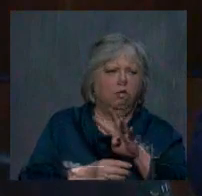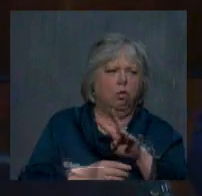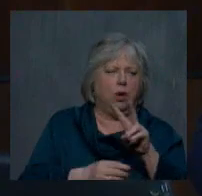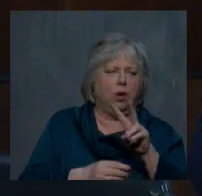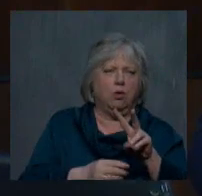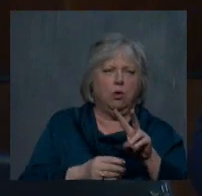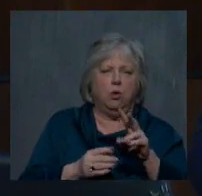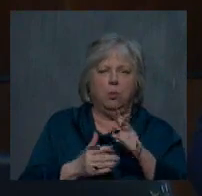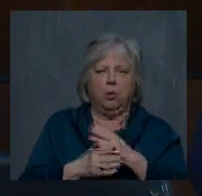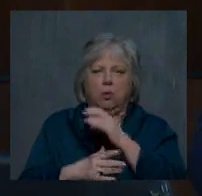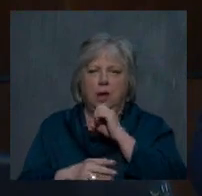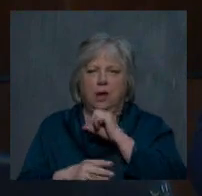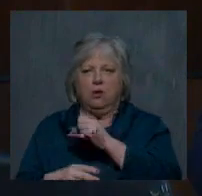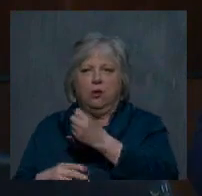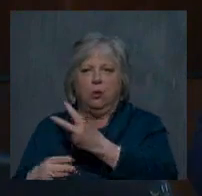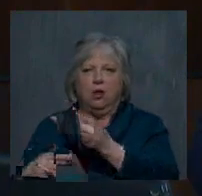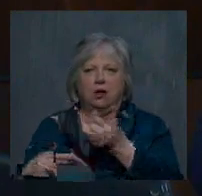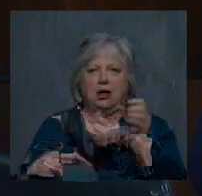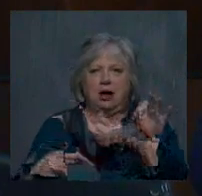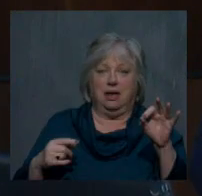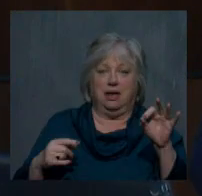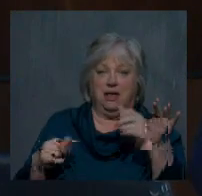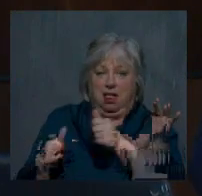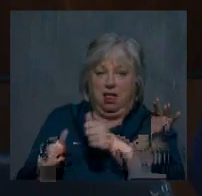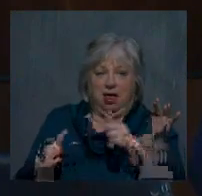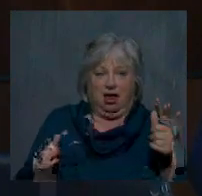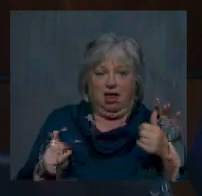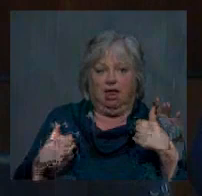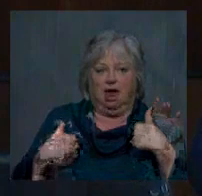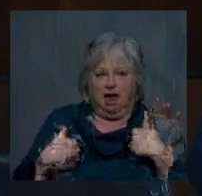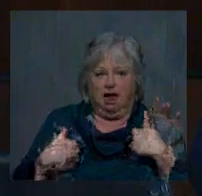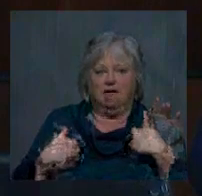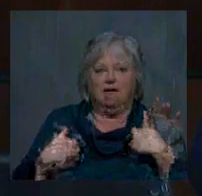the age certainly a vulnerable age